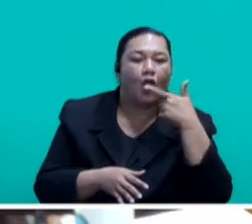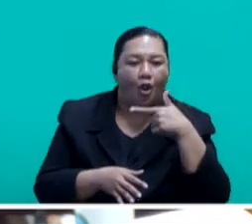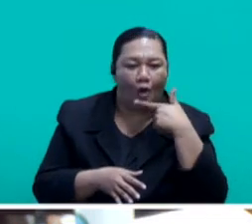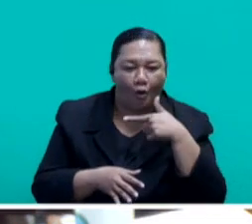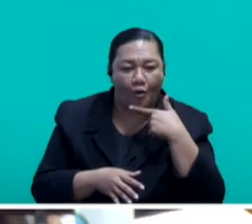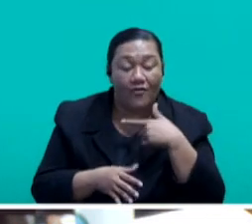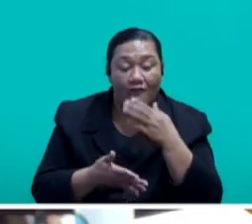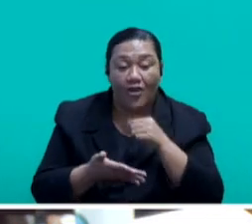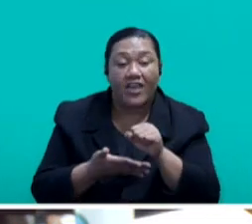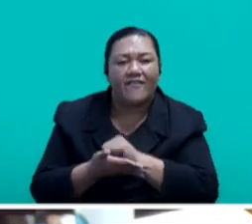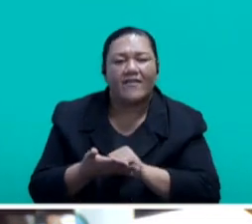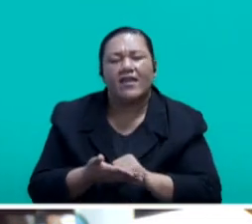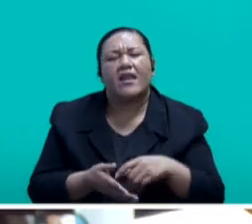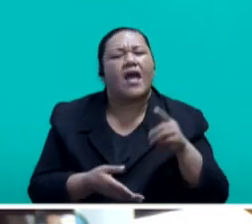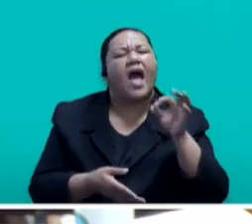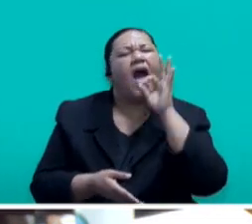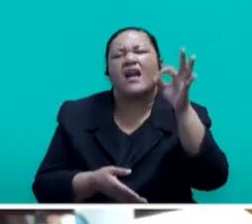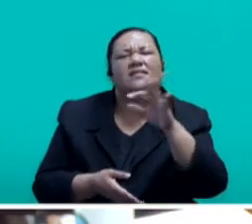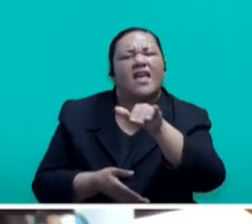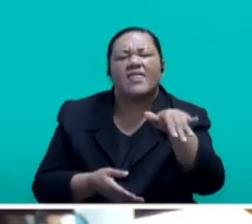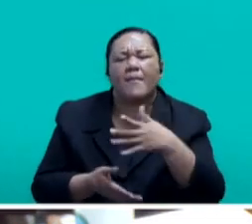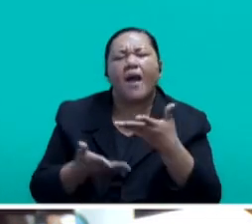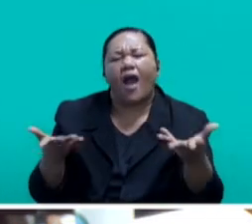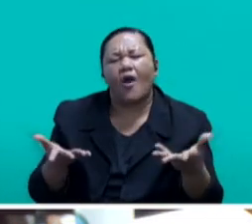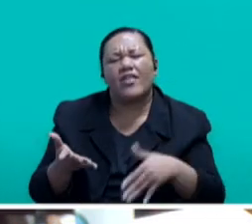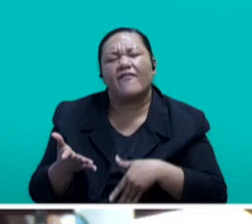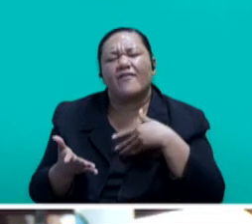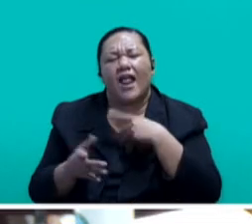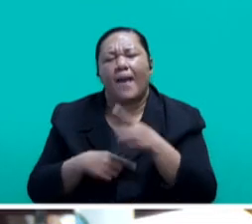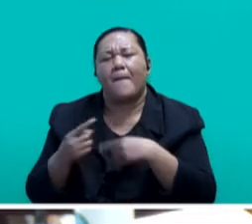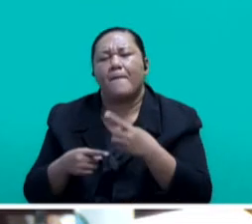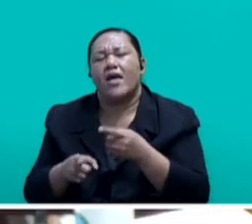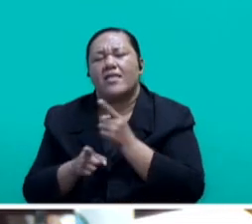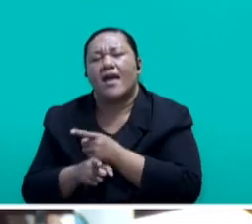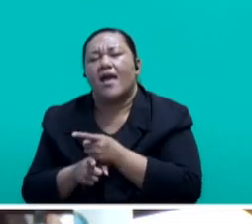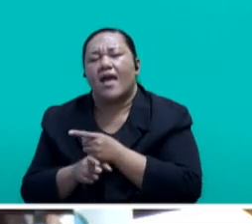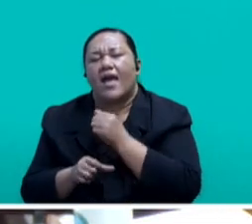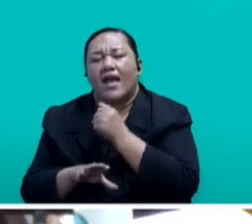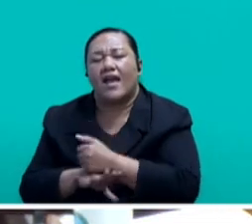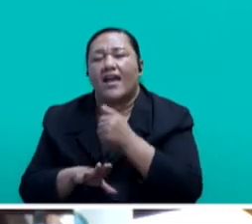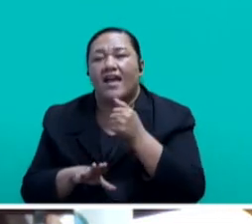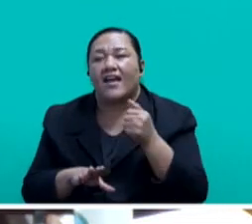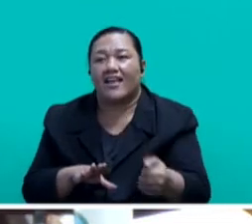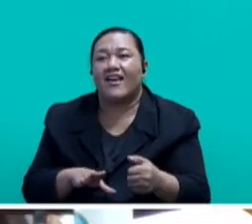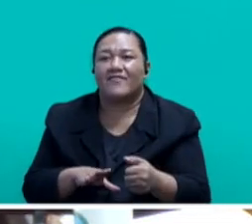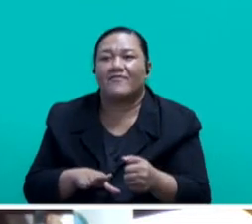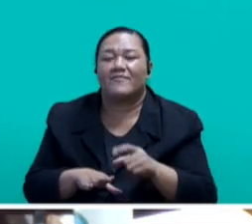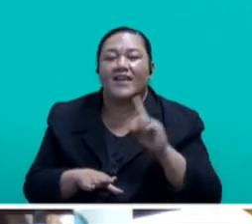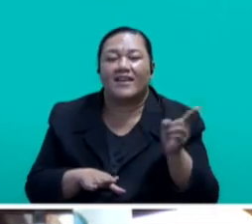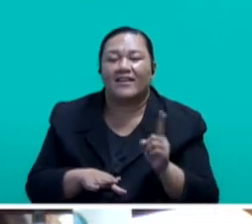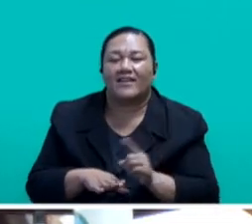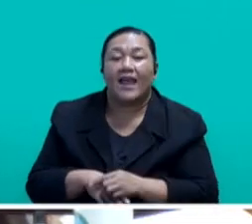feel about this aspect of the government's budget. Come back to Parliament, Wazi. Come back to Parliament